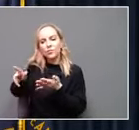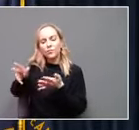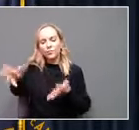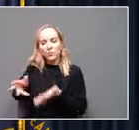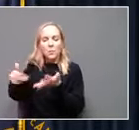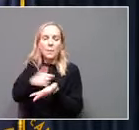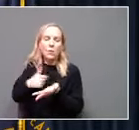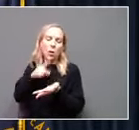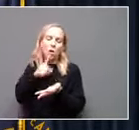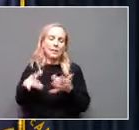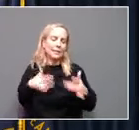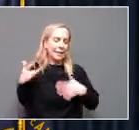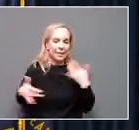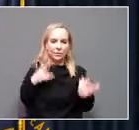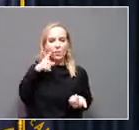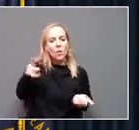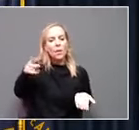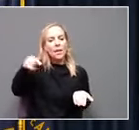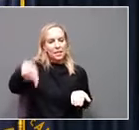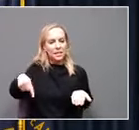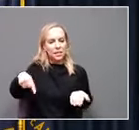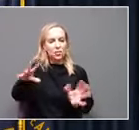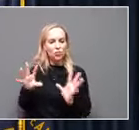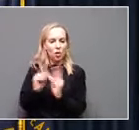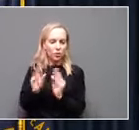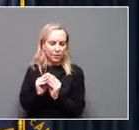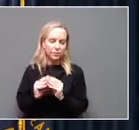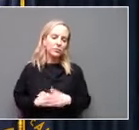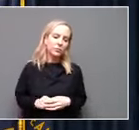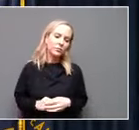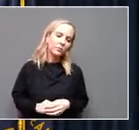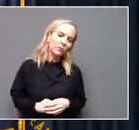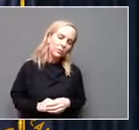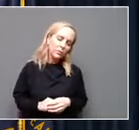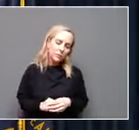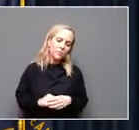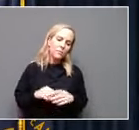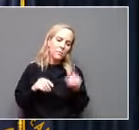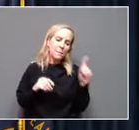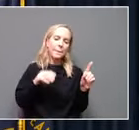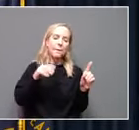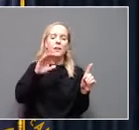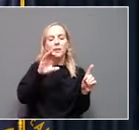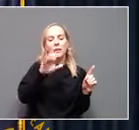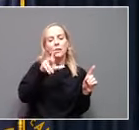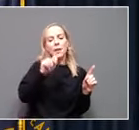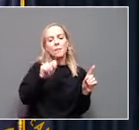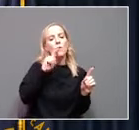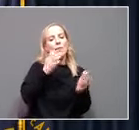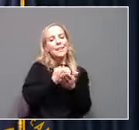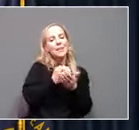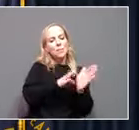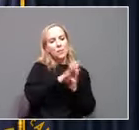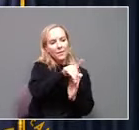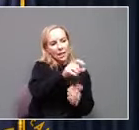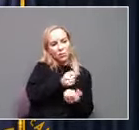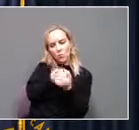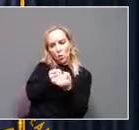excited for this conference. Our Cabinet for Economic Development is sponsoring one of the panels